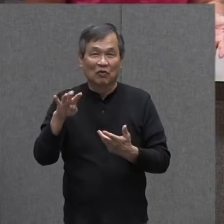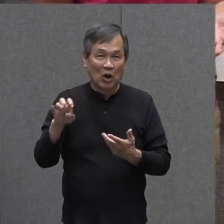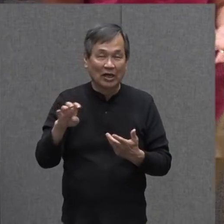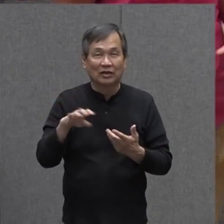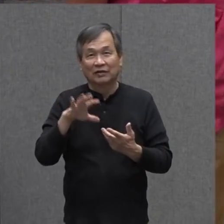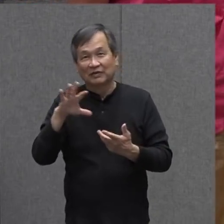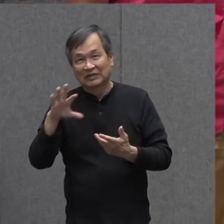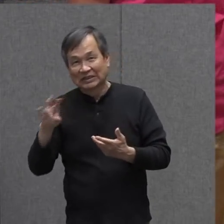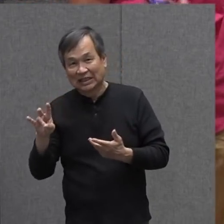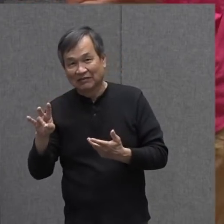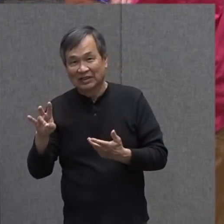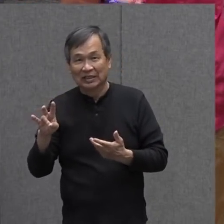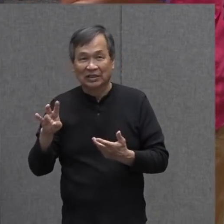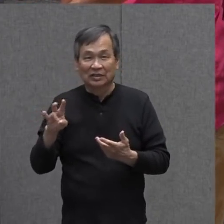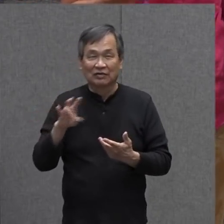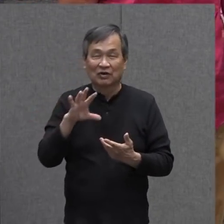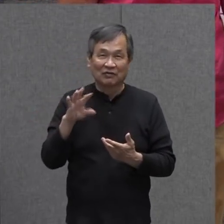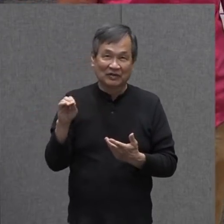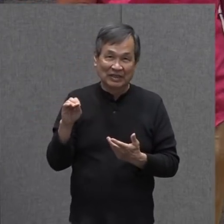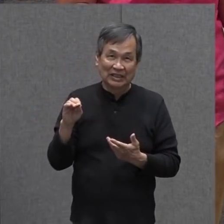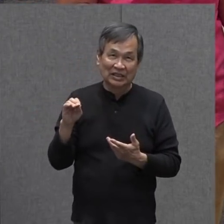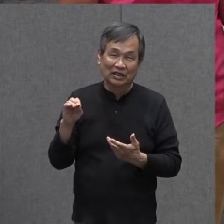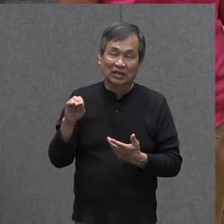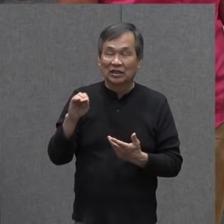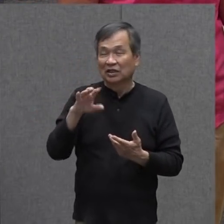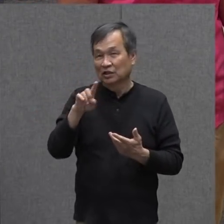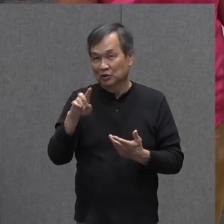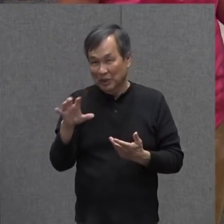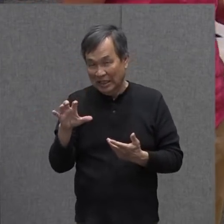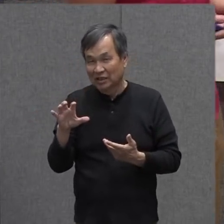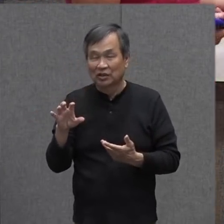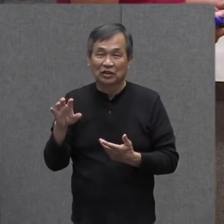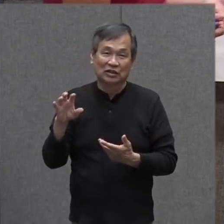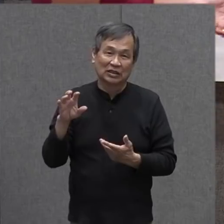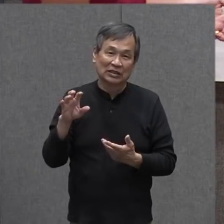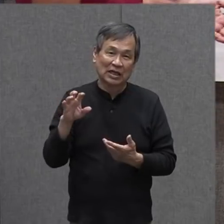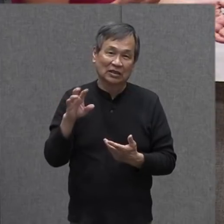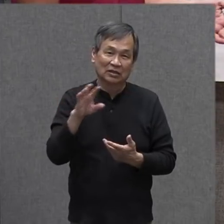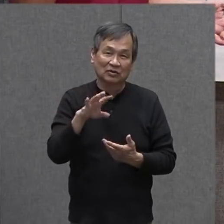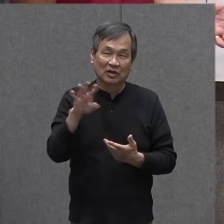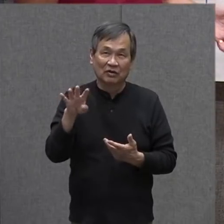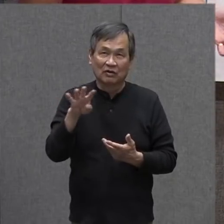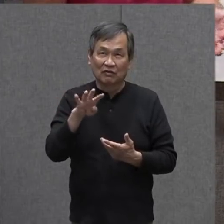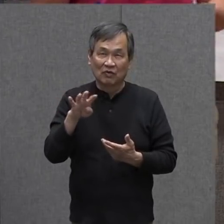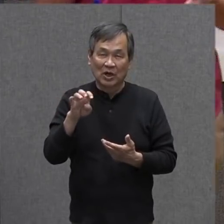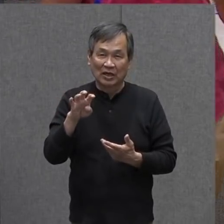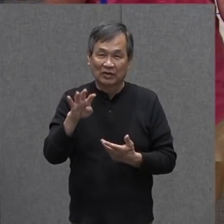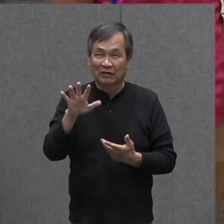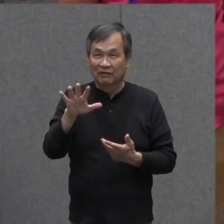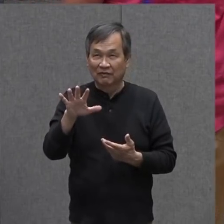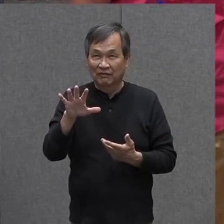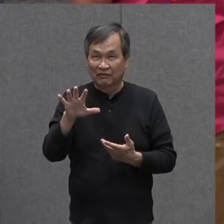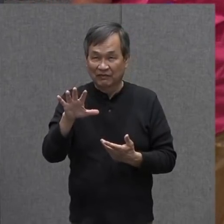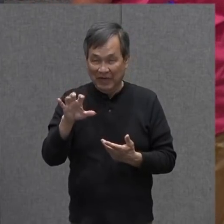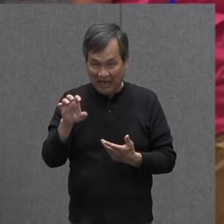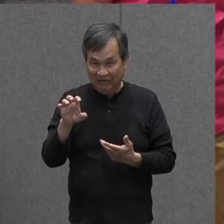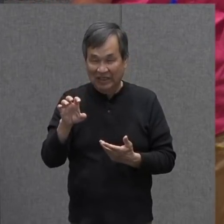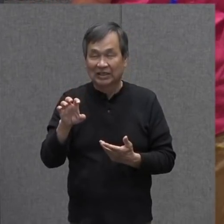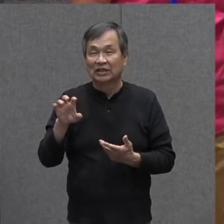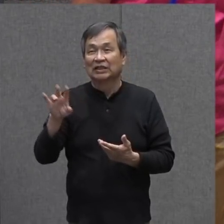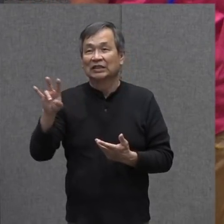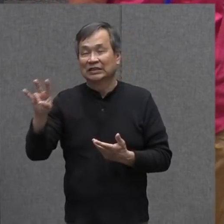go ahead and try to work it out to 10 years. And then you can see if you were correct. All right, I'm going to jump right into the work,